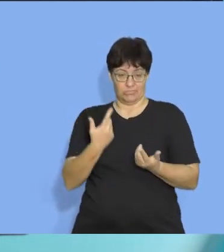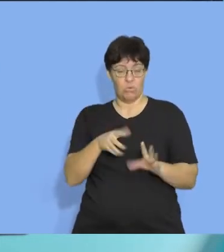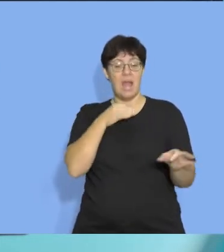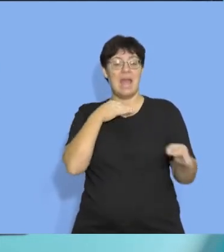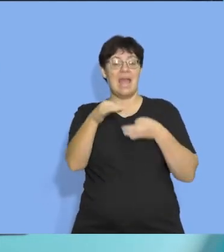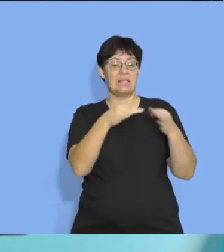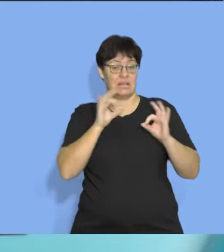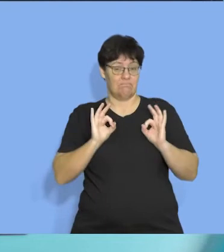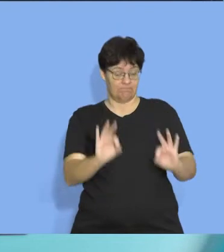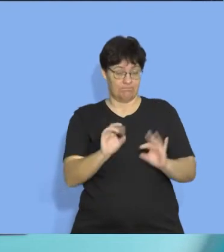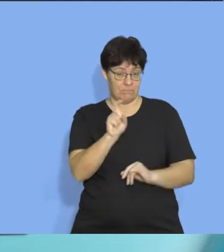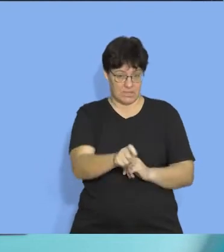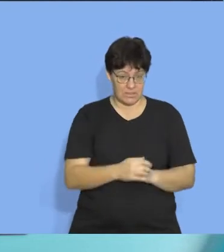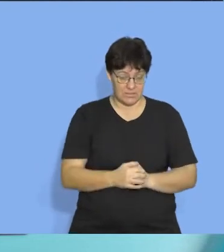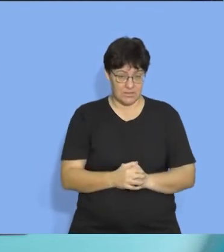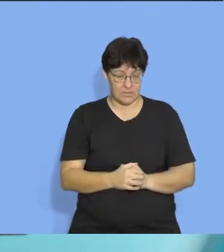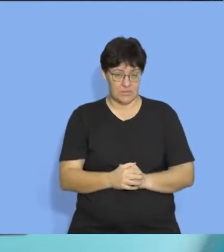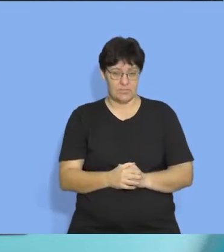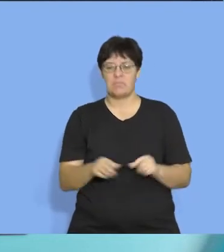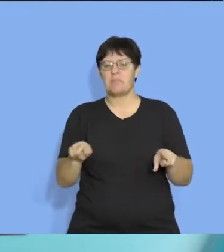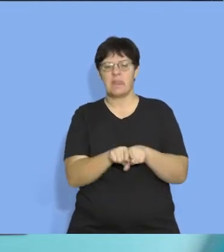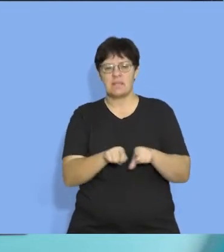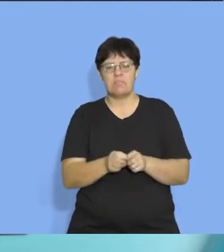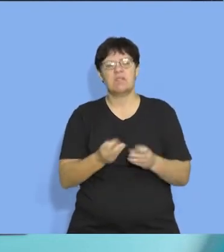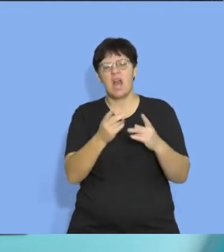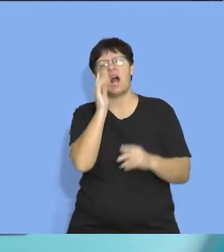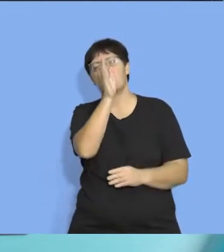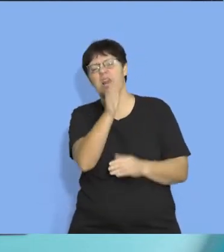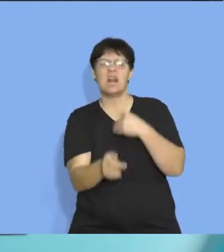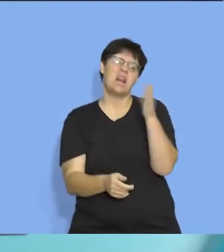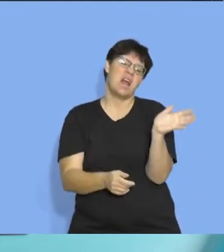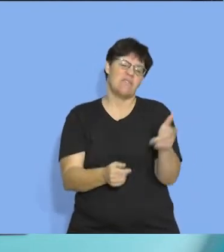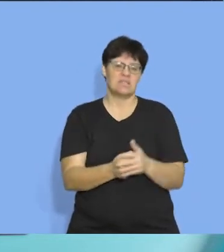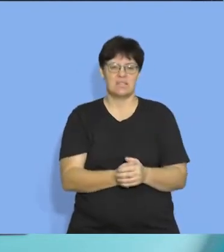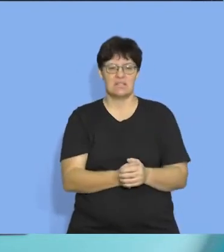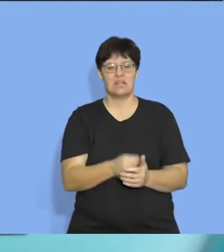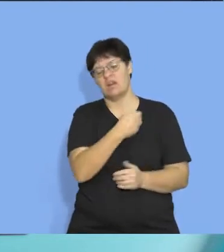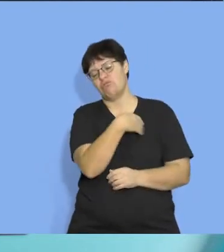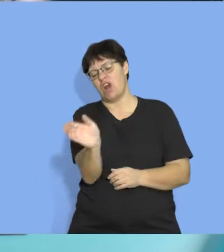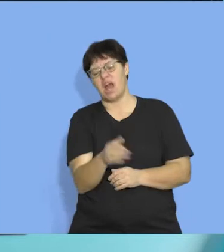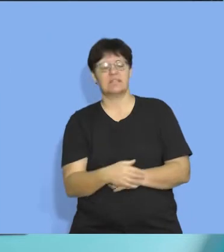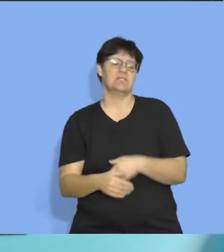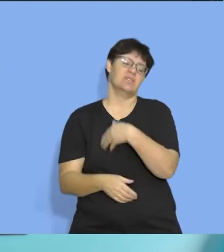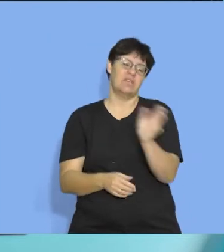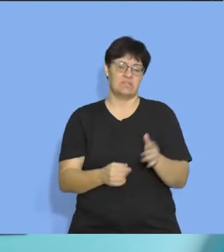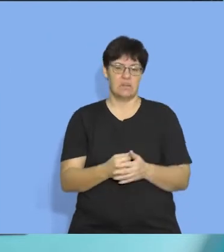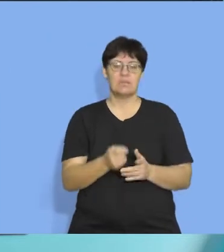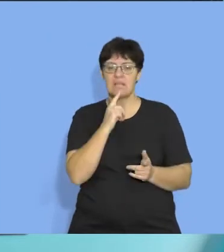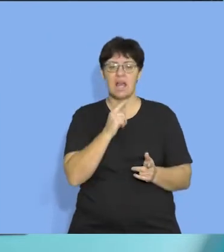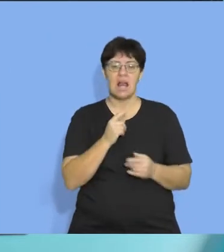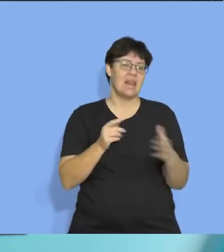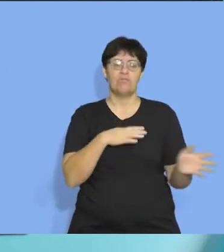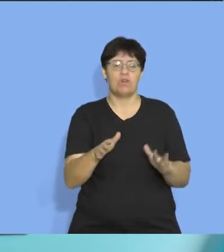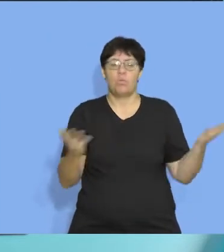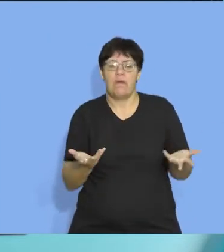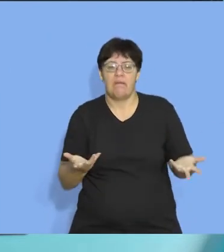it properly, okay? It's the same as when you give directions. You sometimes go, no, just turn left, then turn right, but you've got to tell them where.